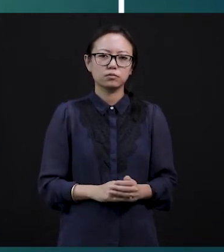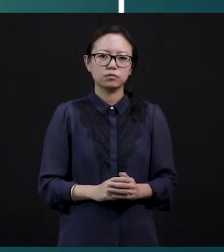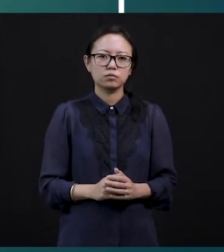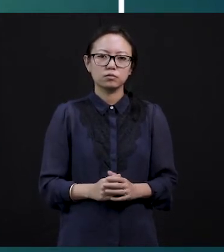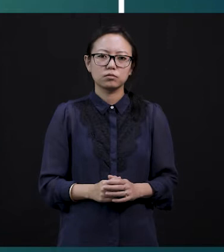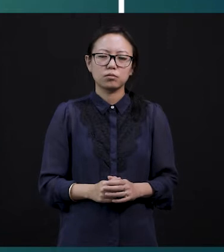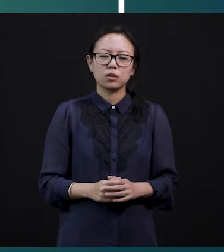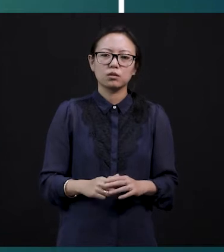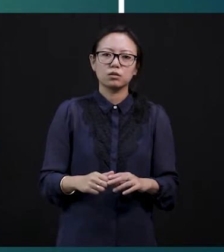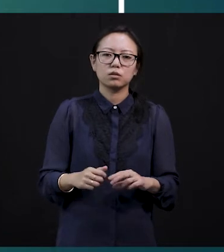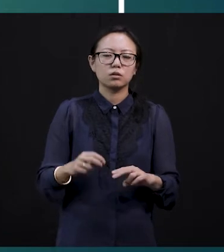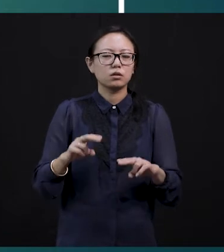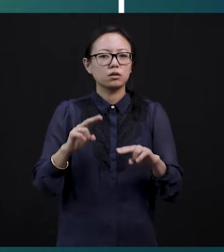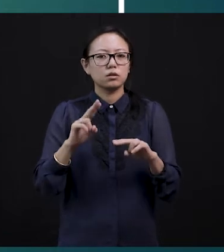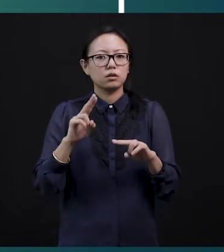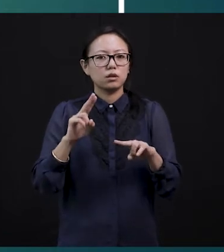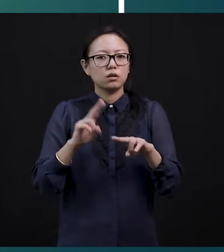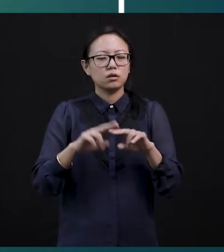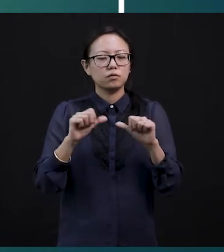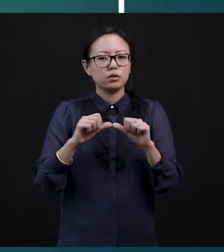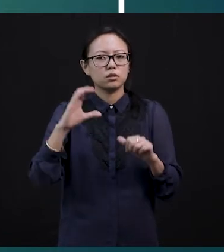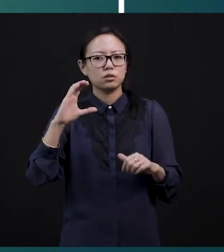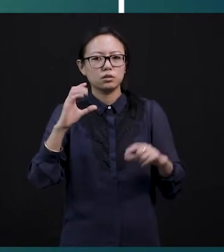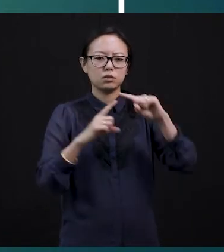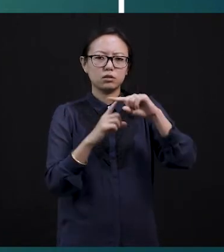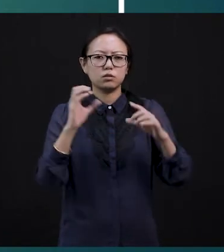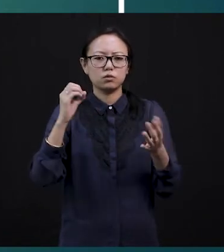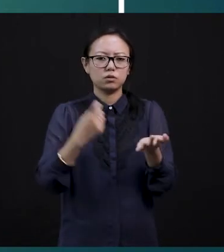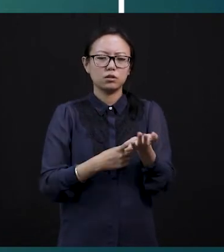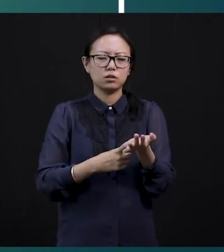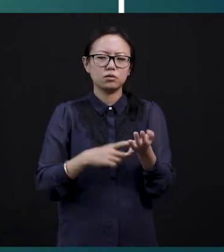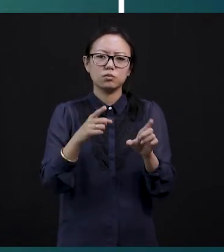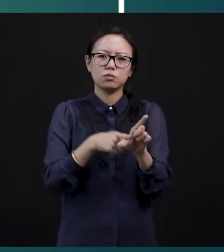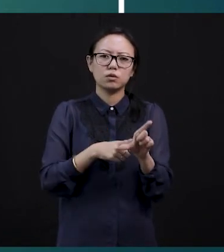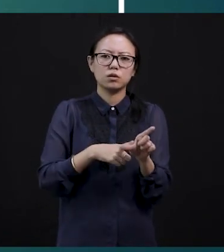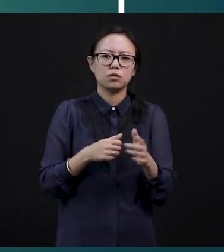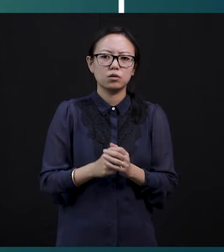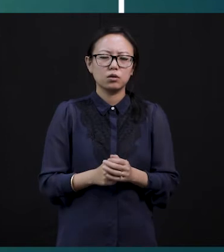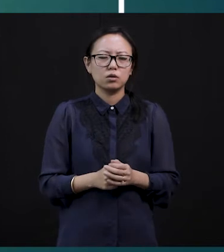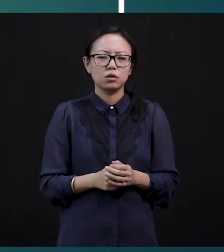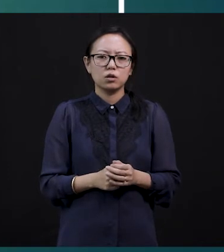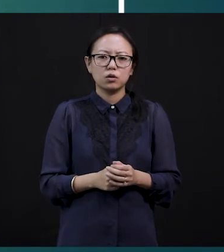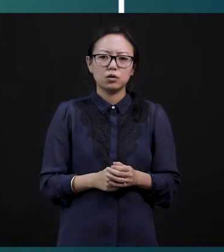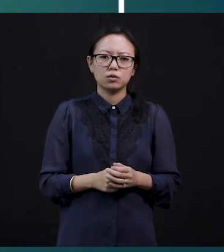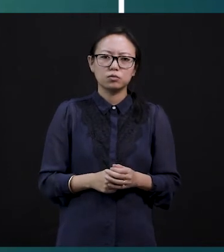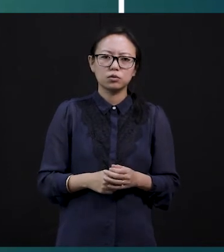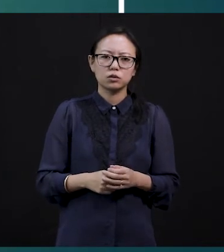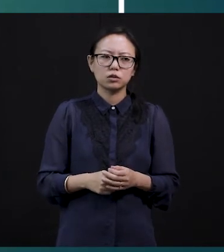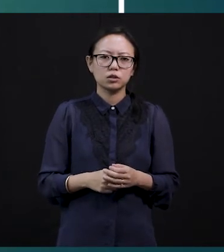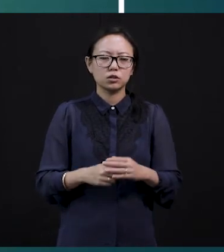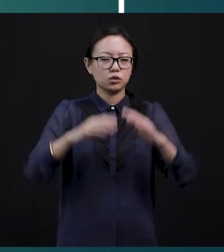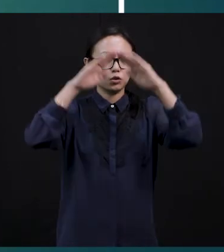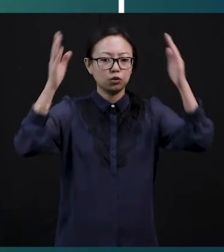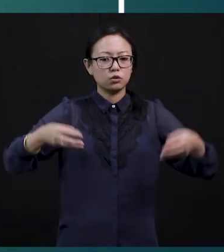by providing personnel and transportation. Now, when I ordered those 100 packets of ice cream, I'm not going to go to the wholesaler.